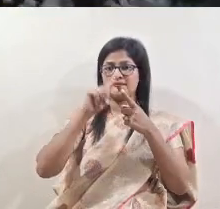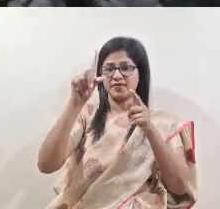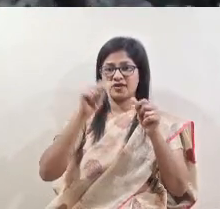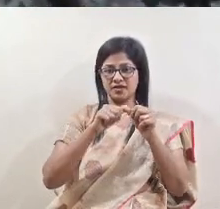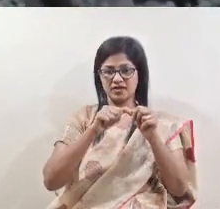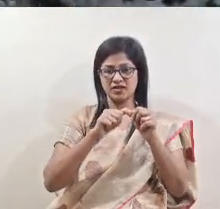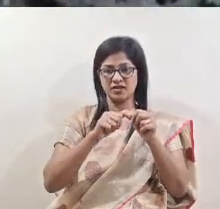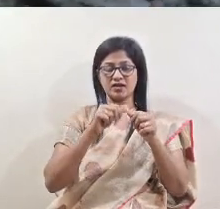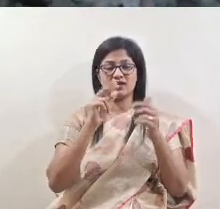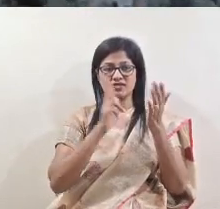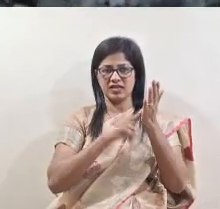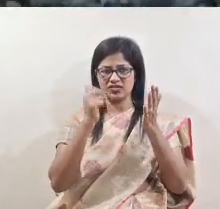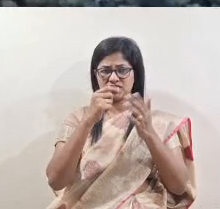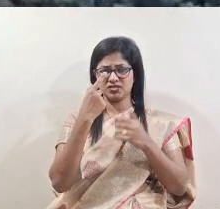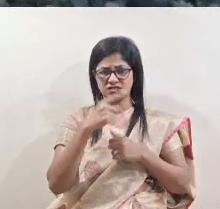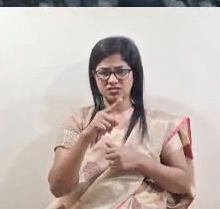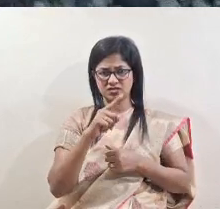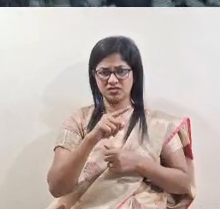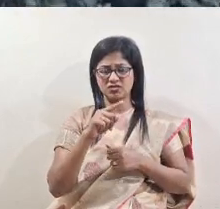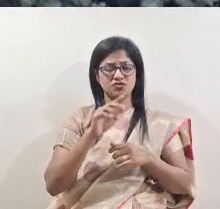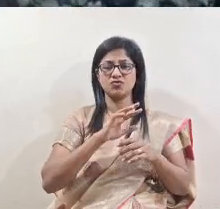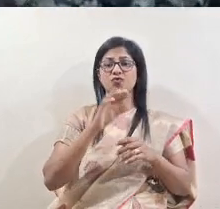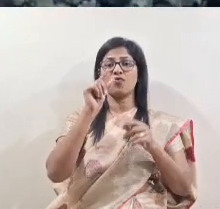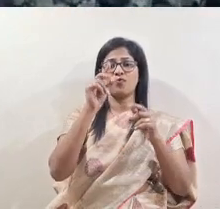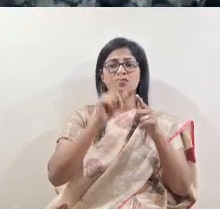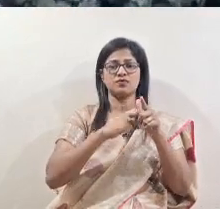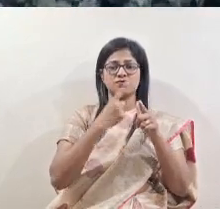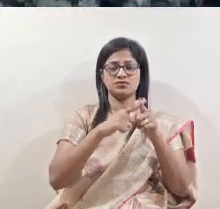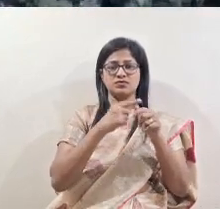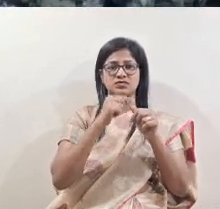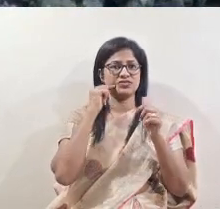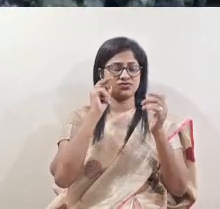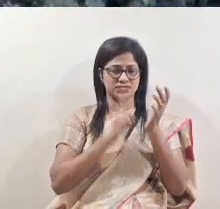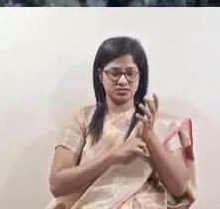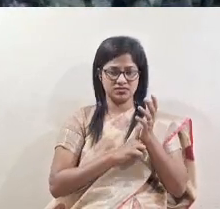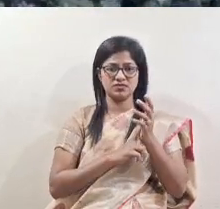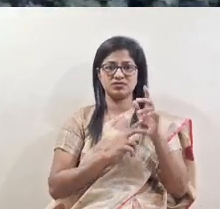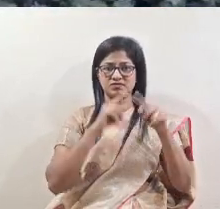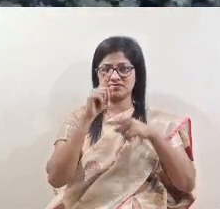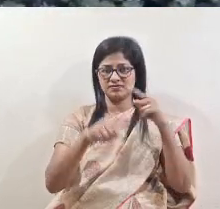Amila, Nasik, I think. Ujjain, sorry.